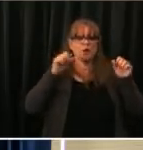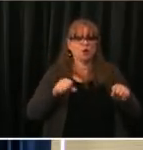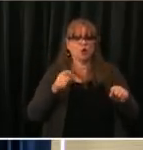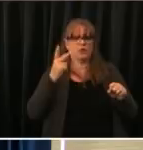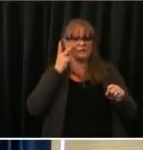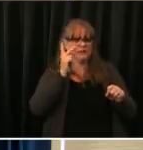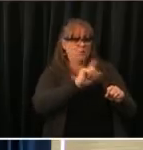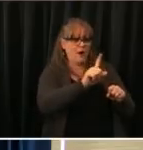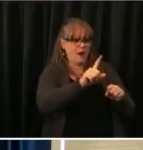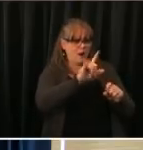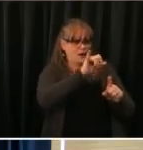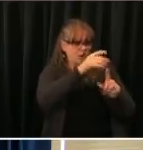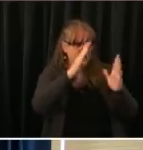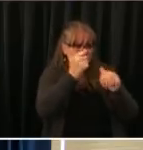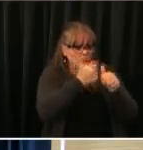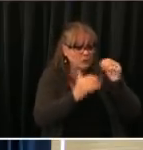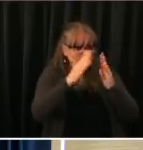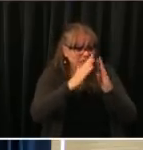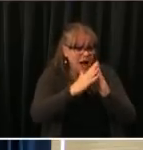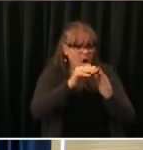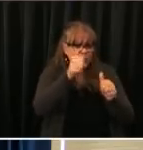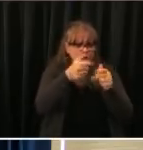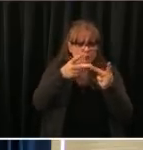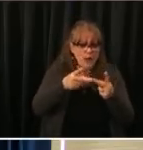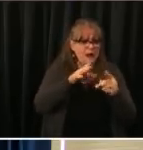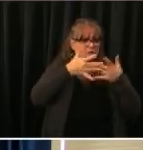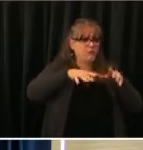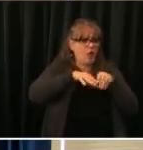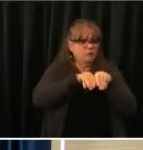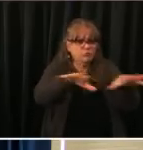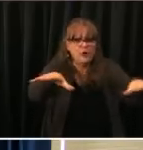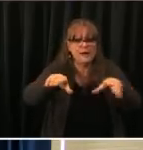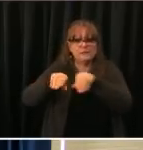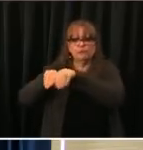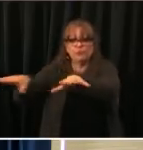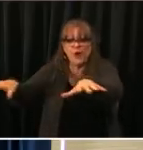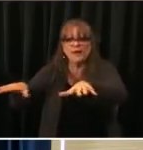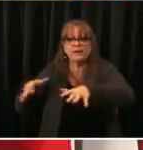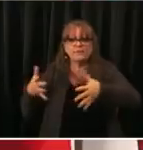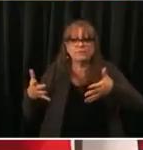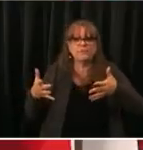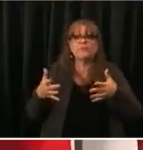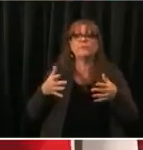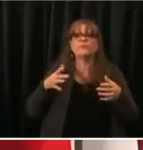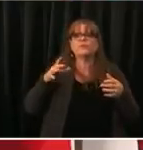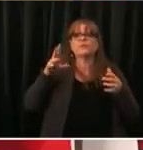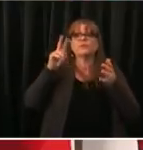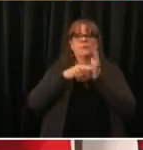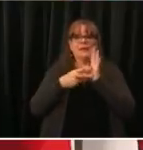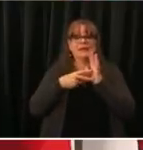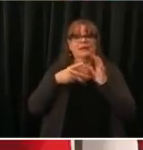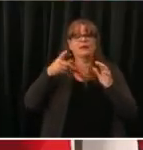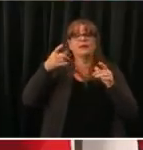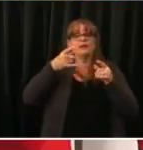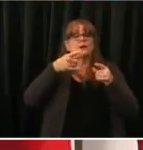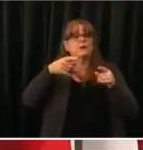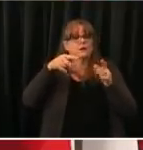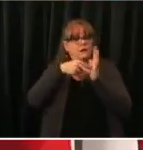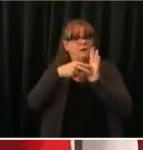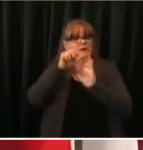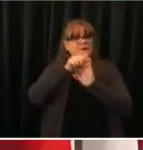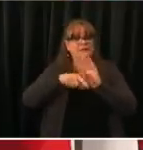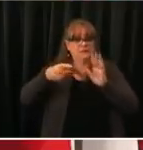transmission at this point? And related to that, is the state recommending double masking? Yeah. So let me first say that